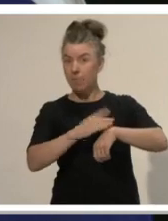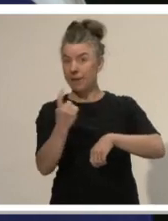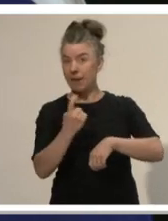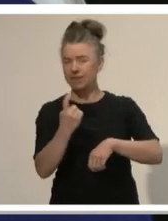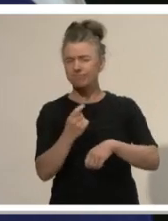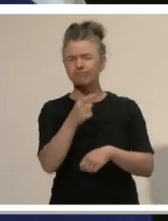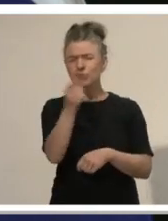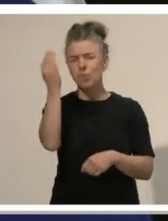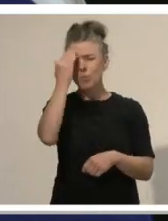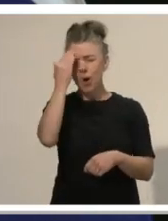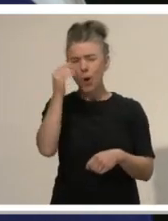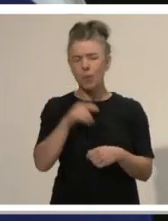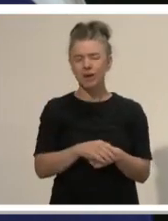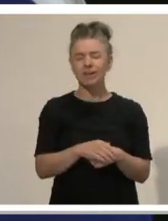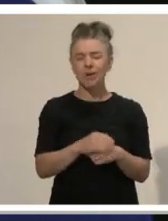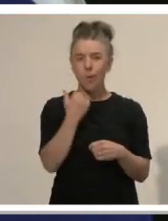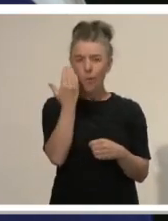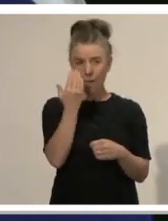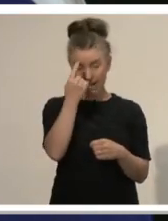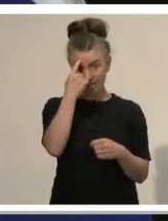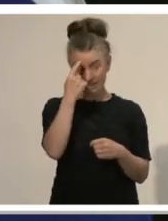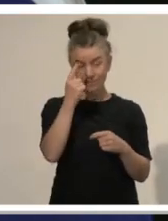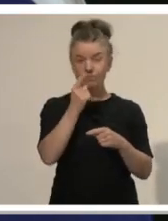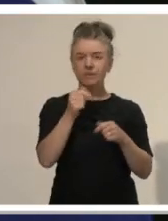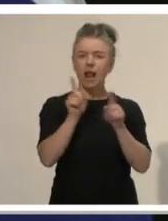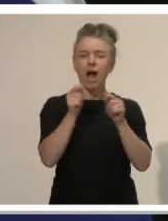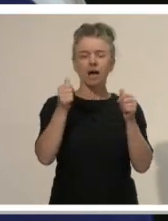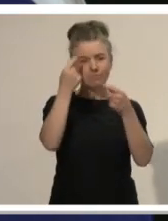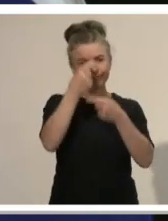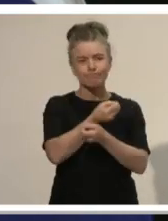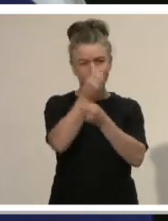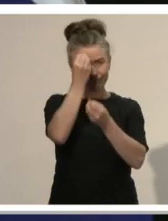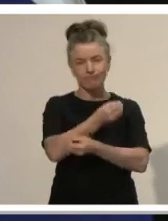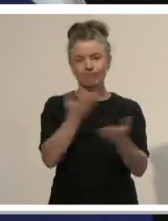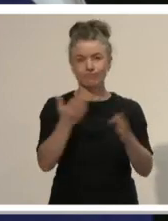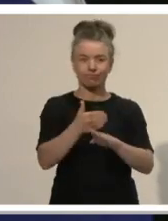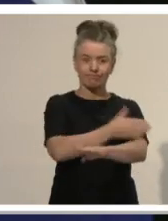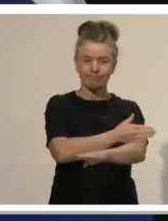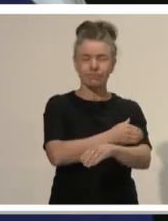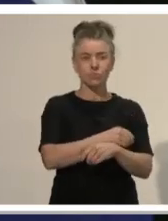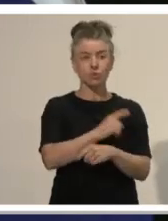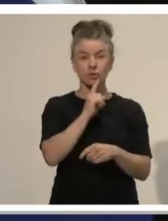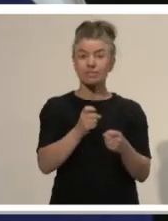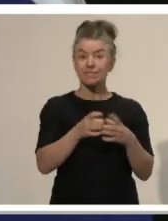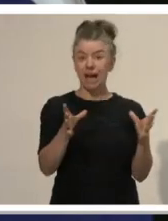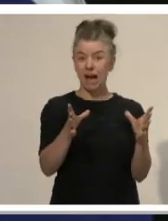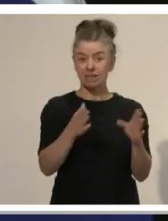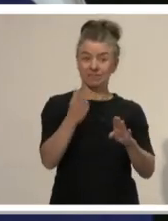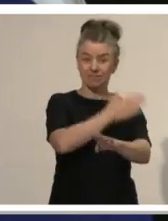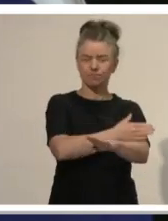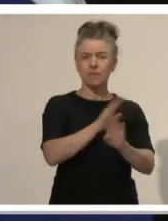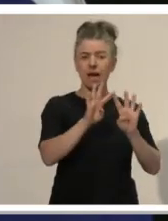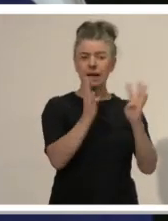will know, the season is gazetted in advance and was due to begin on the 2nd of May. Cabinet was concerned that under the Level